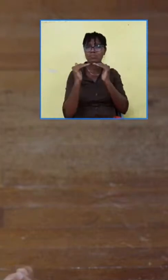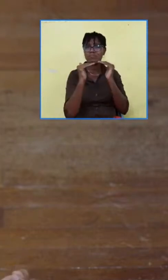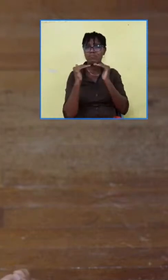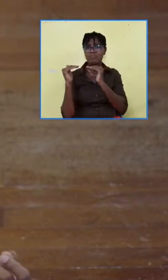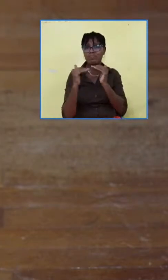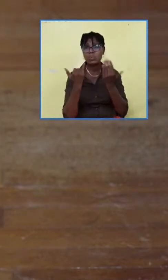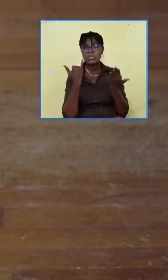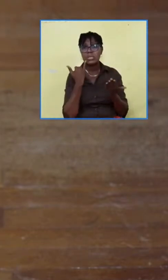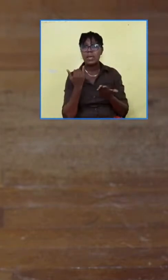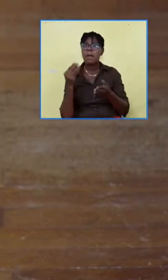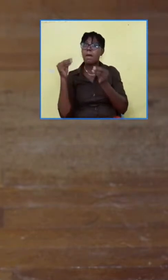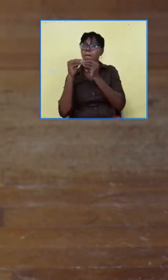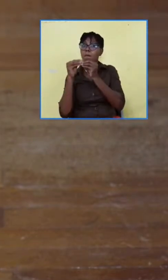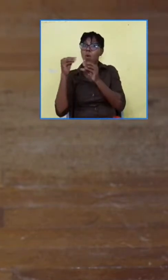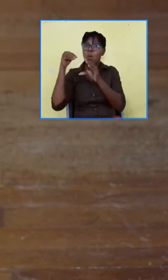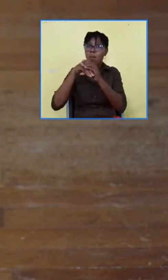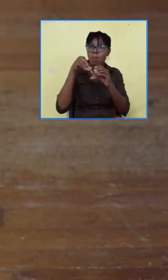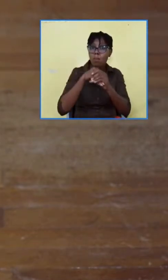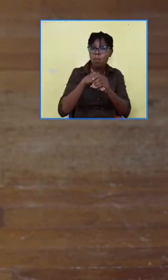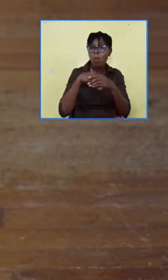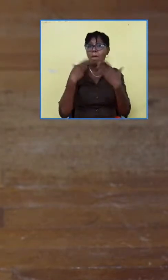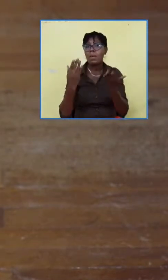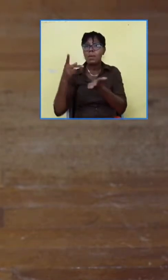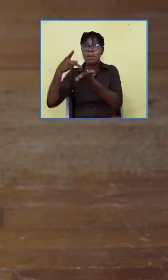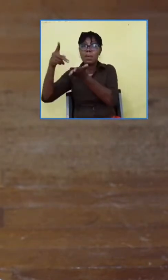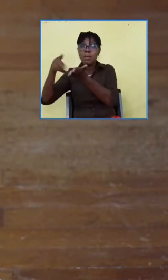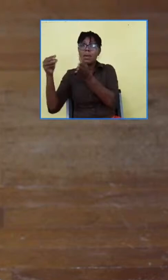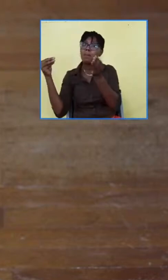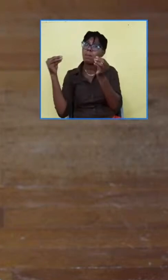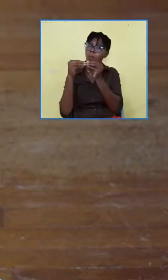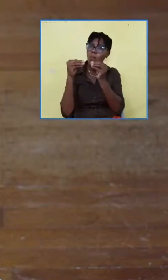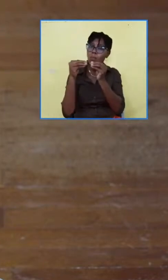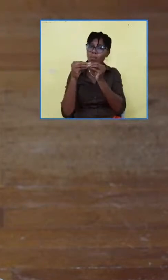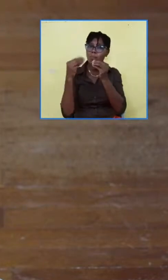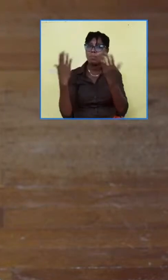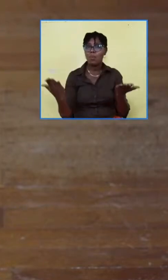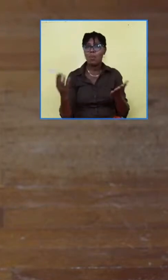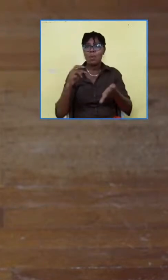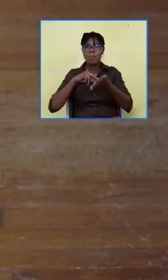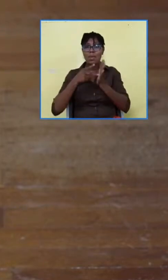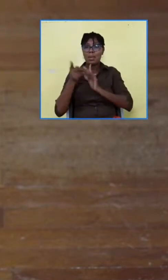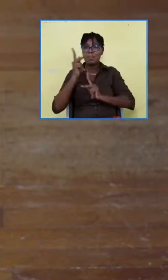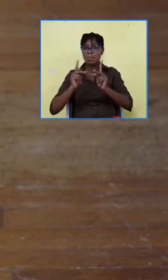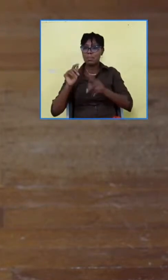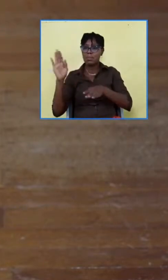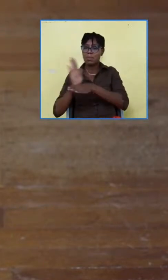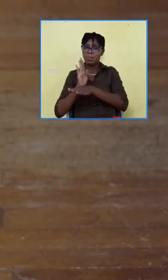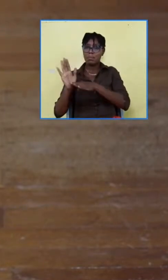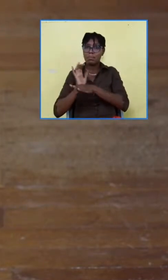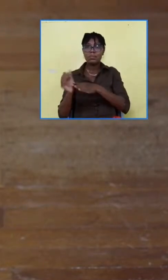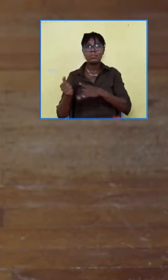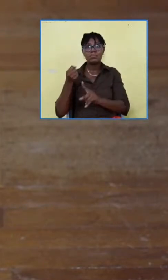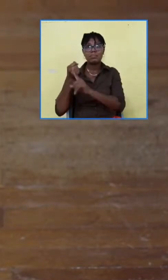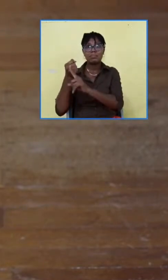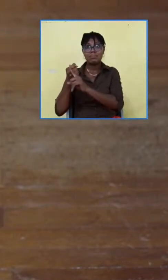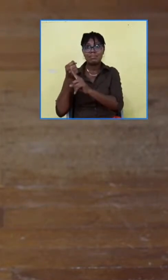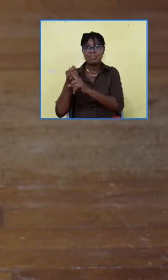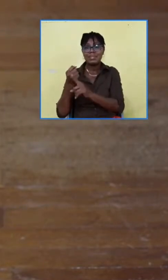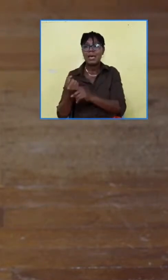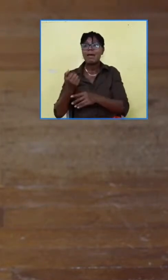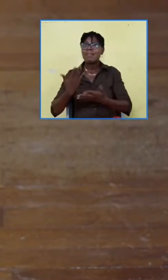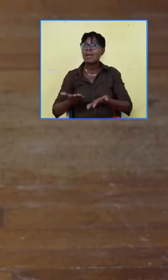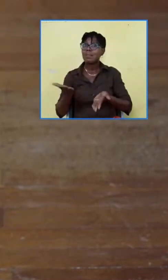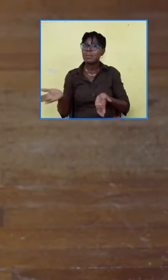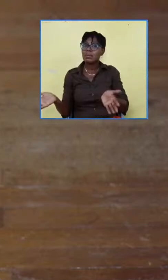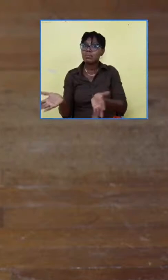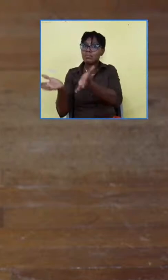if you put in more, you get more. And that'll encourage more self-employed people probably to contribute. And the final one